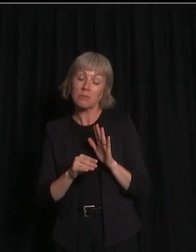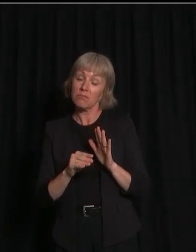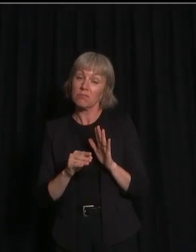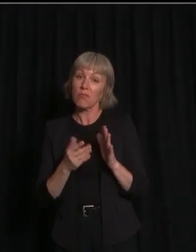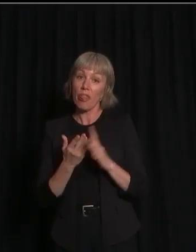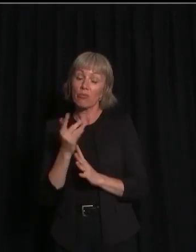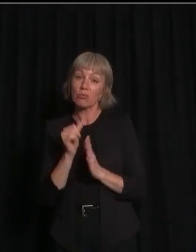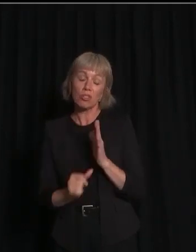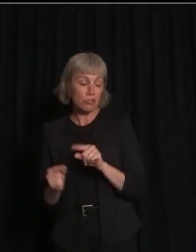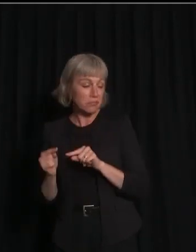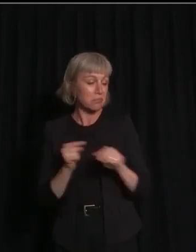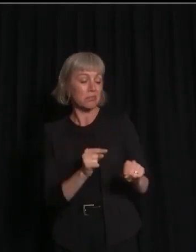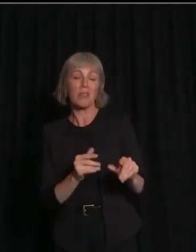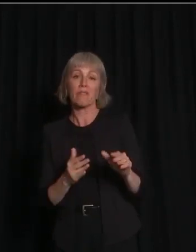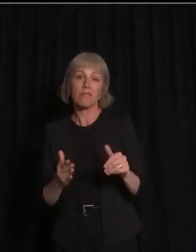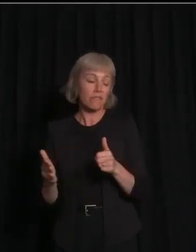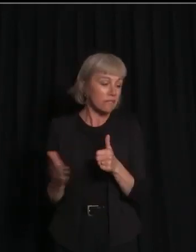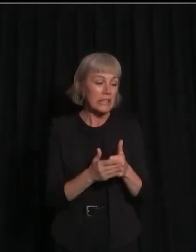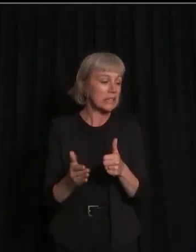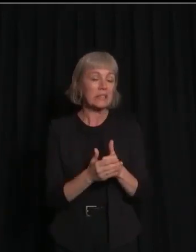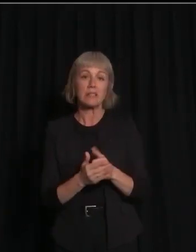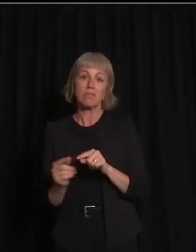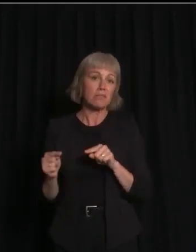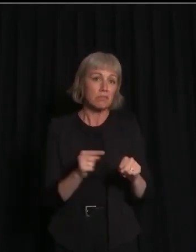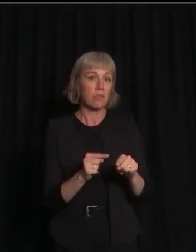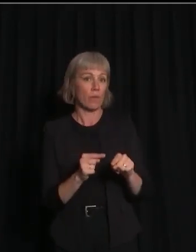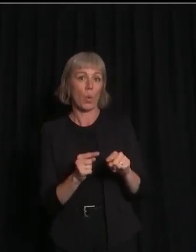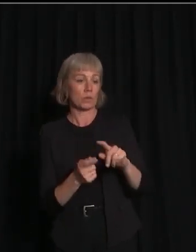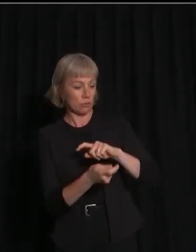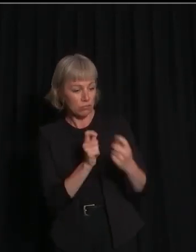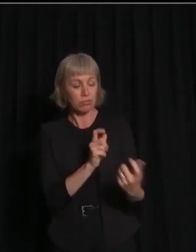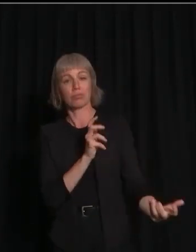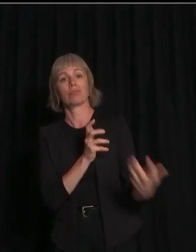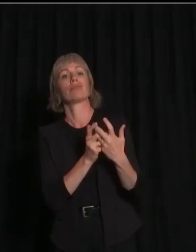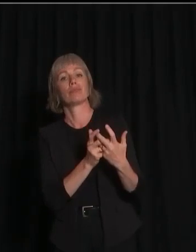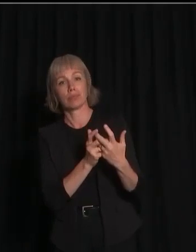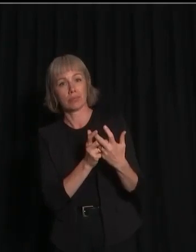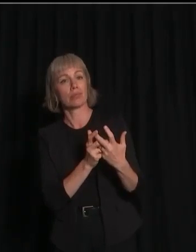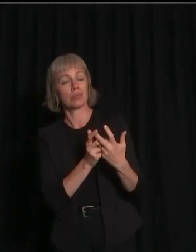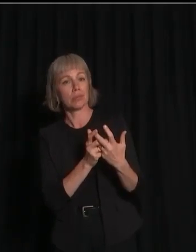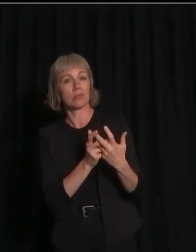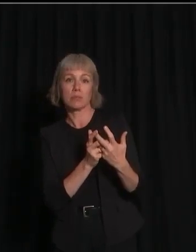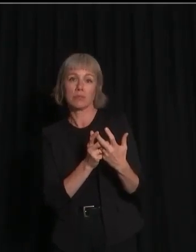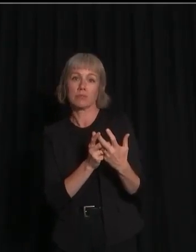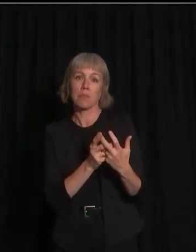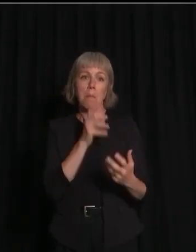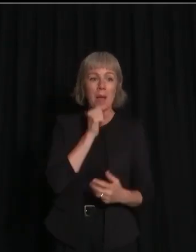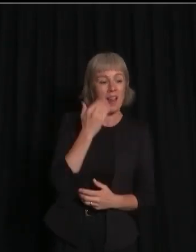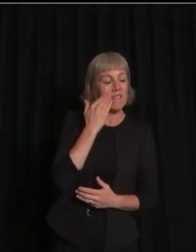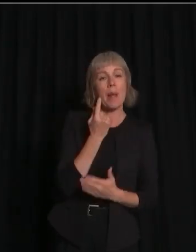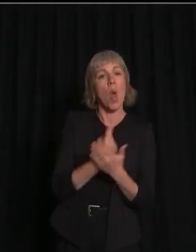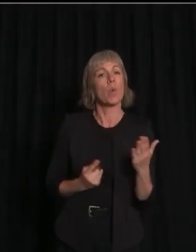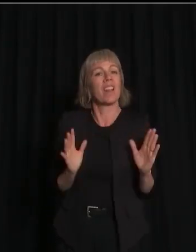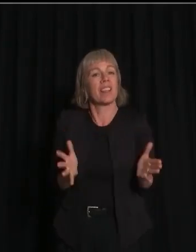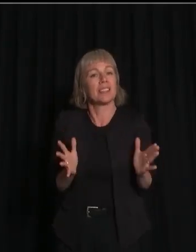to fix, in quotes, intersex bodies and make us fit into the binary model